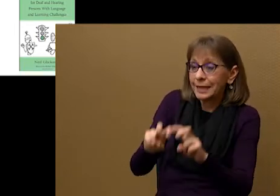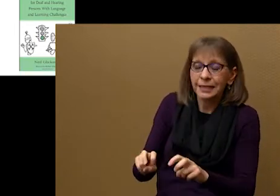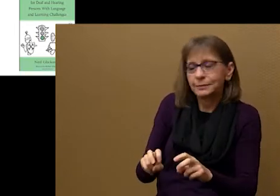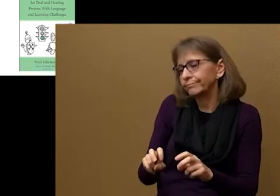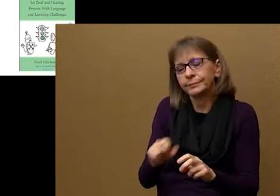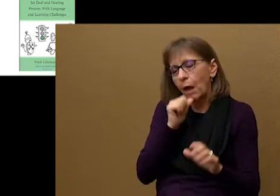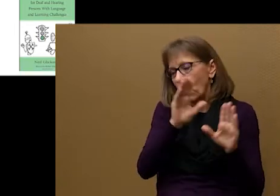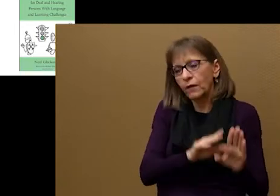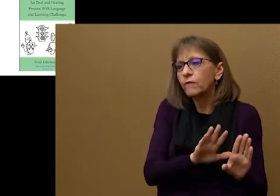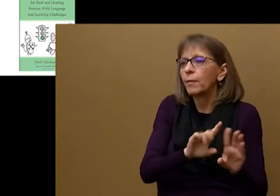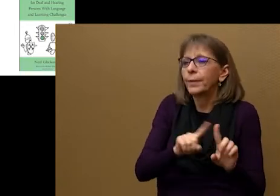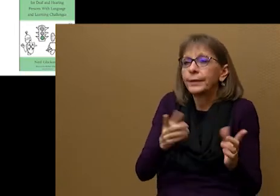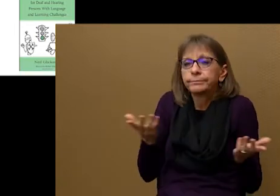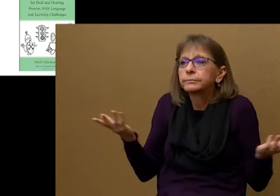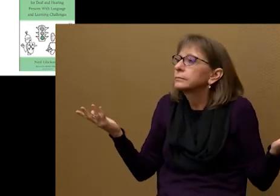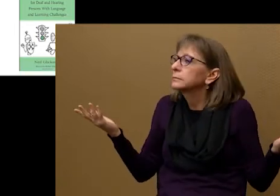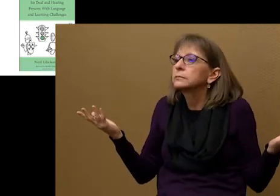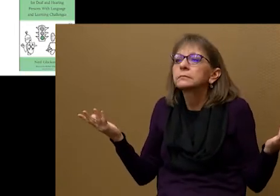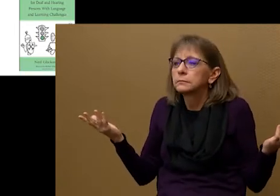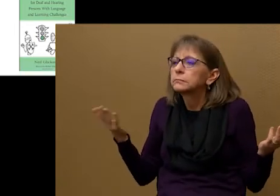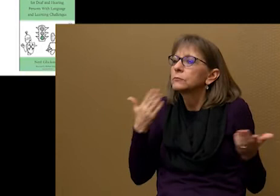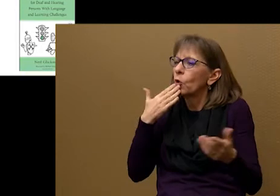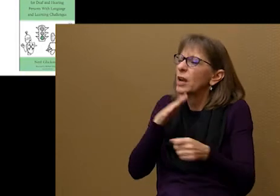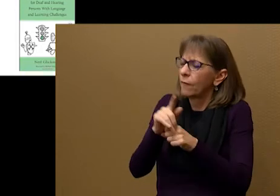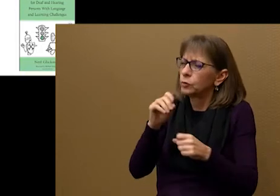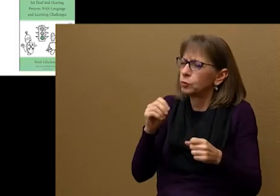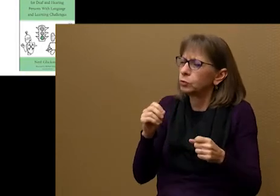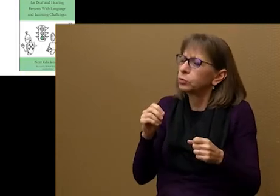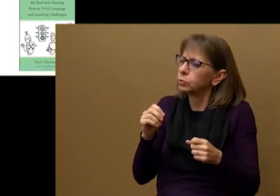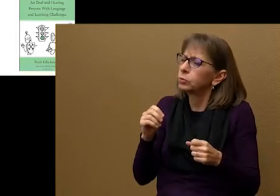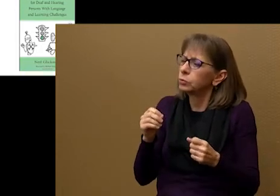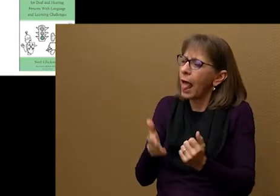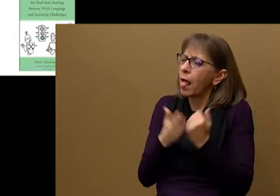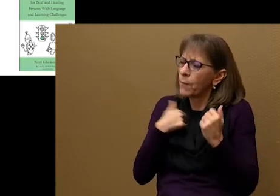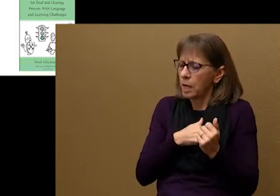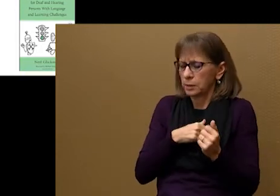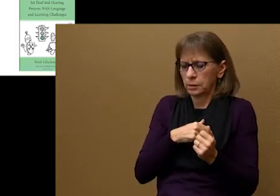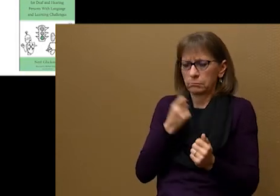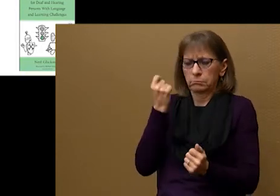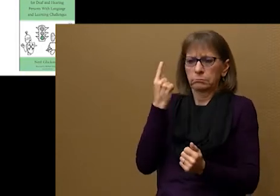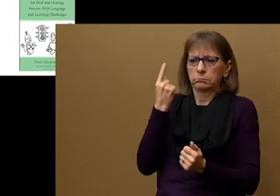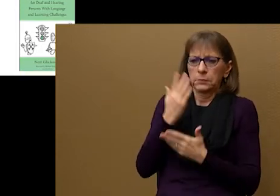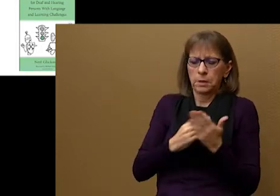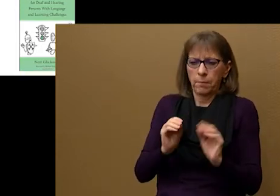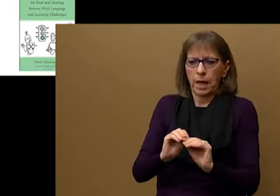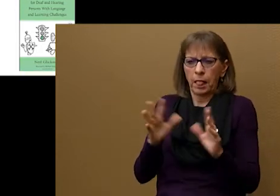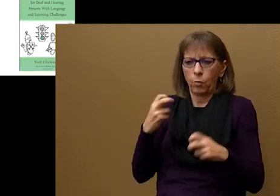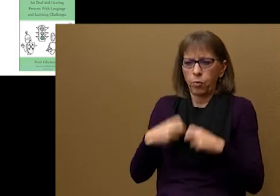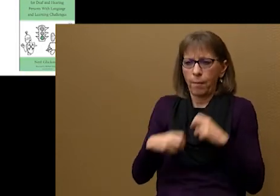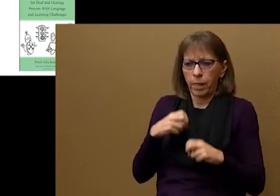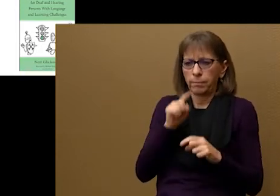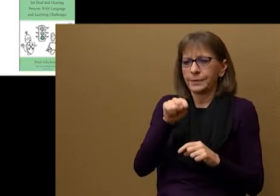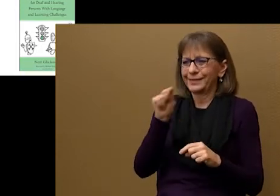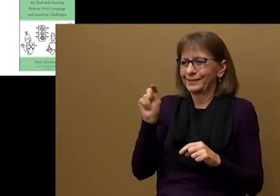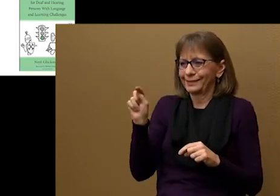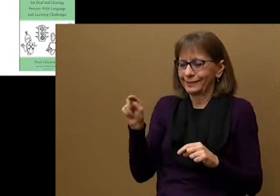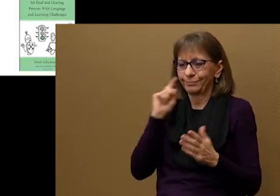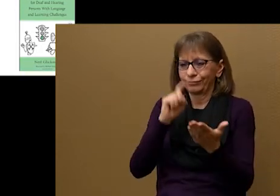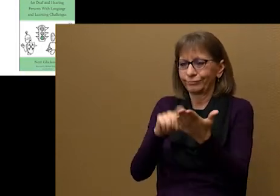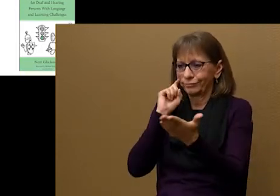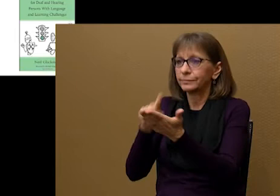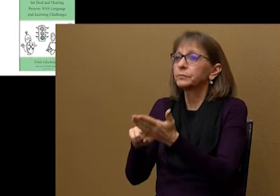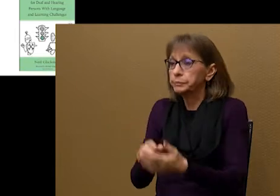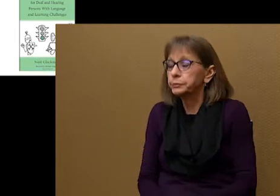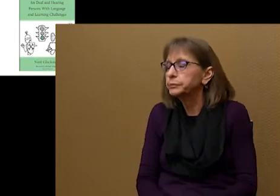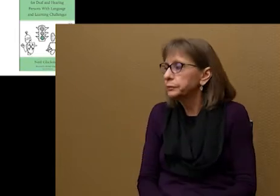wonderful assessments, but they were good enough to help us see some clear